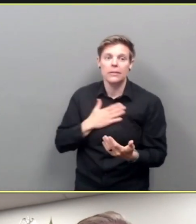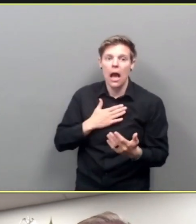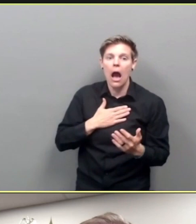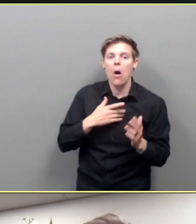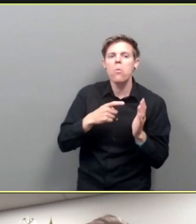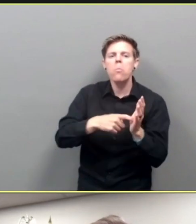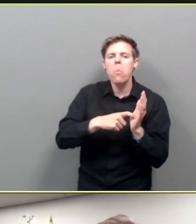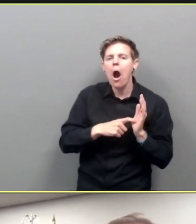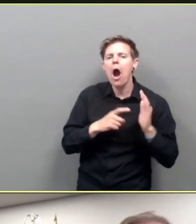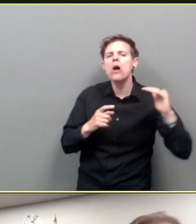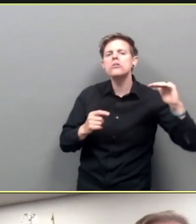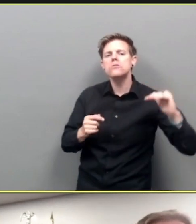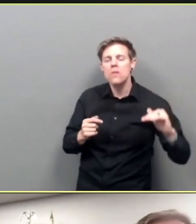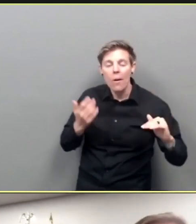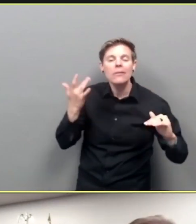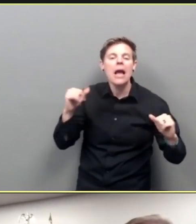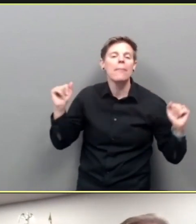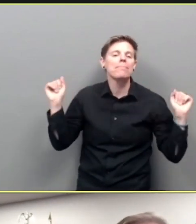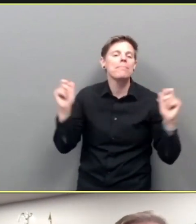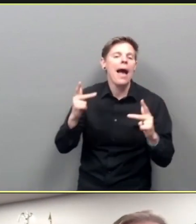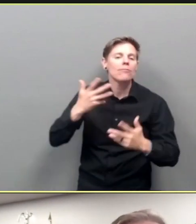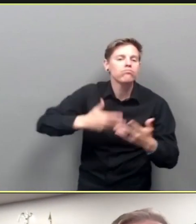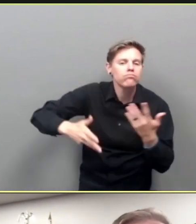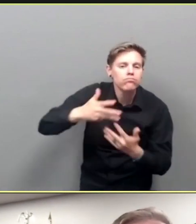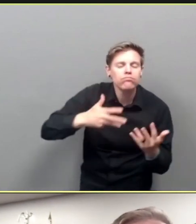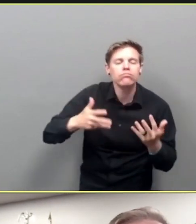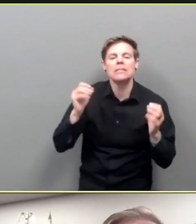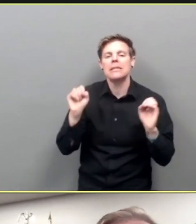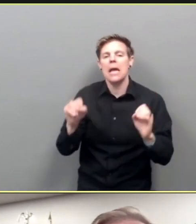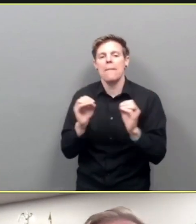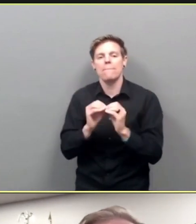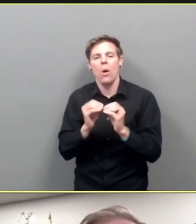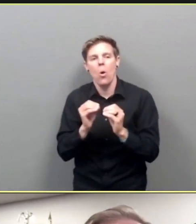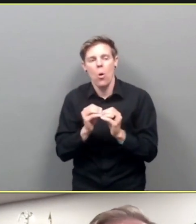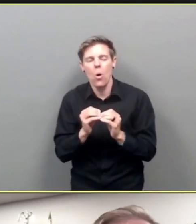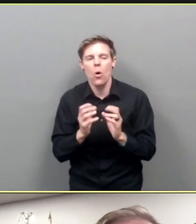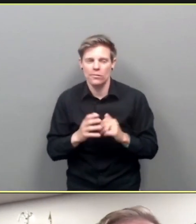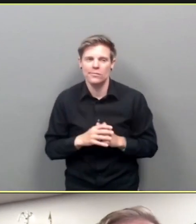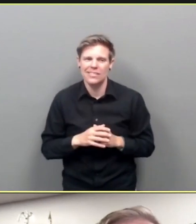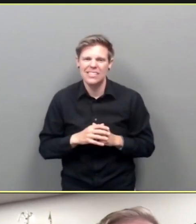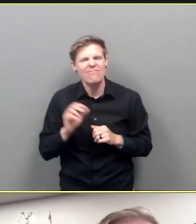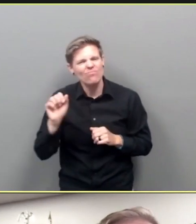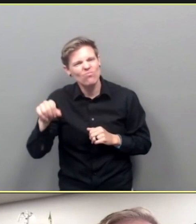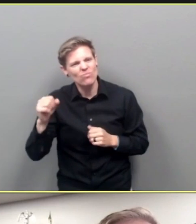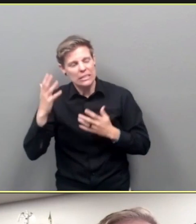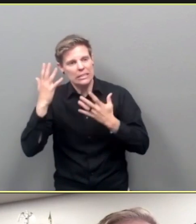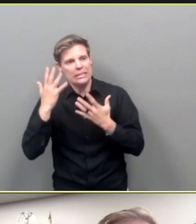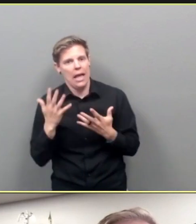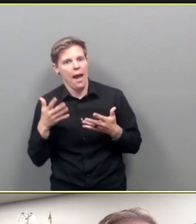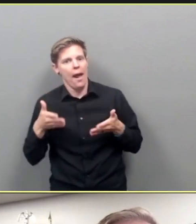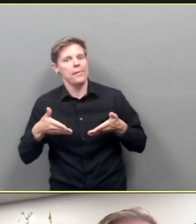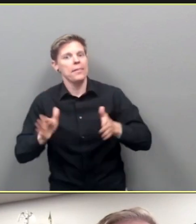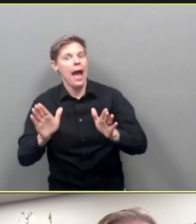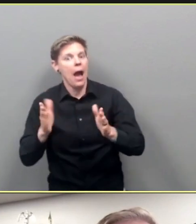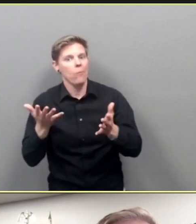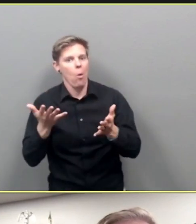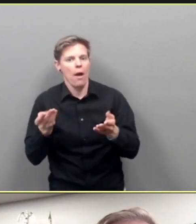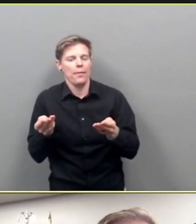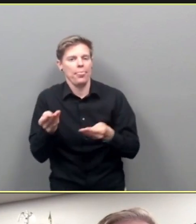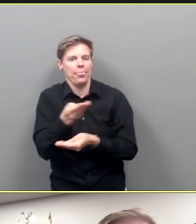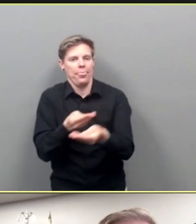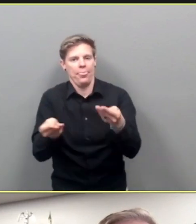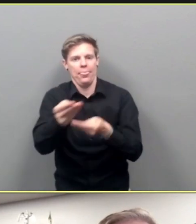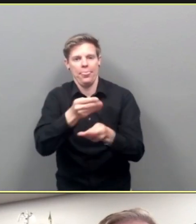to do more things. But unfortunately, that also allows the virus opportunity